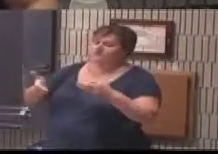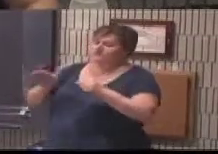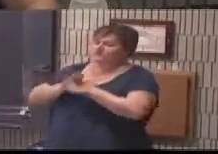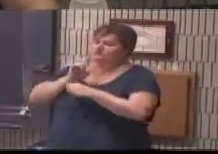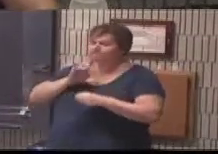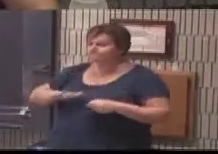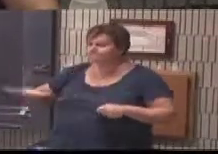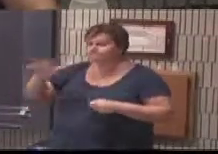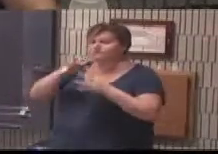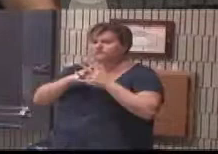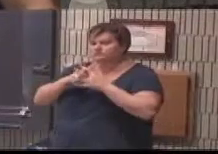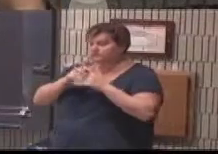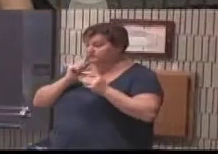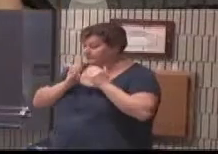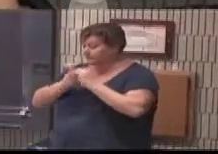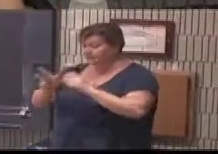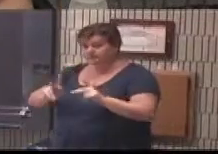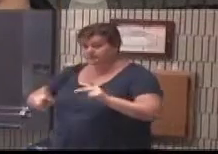for people.